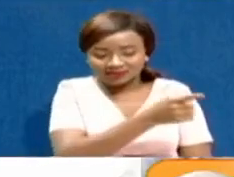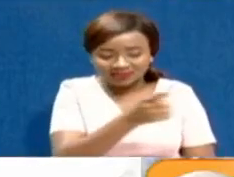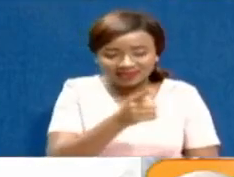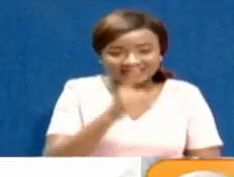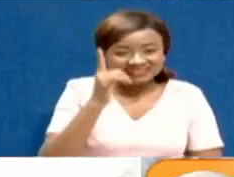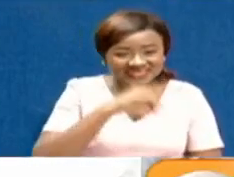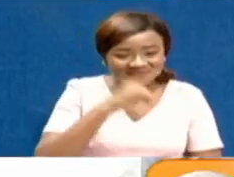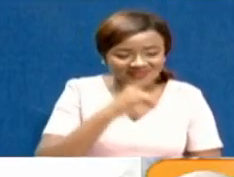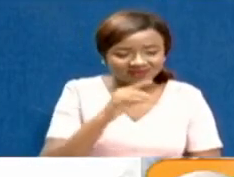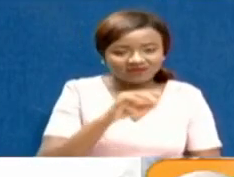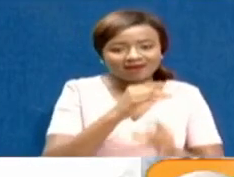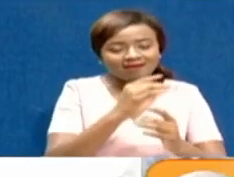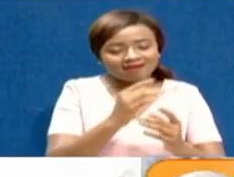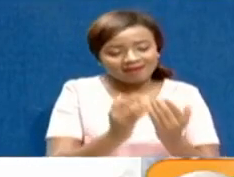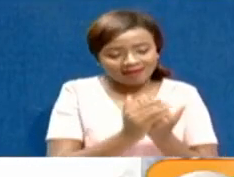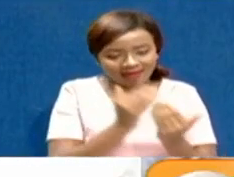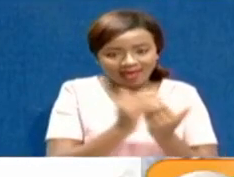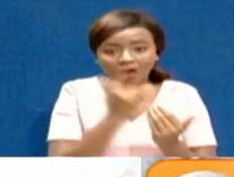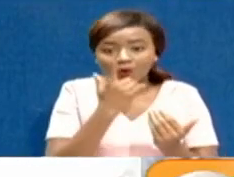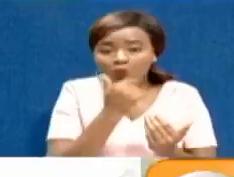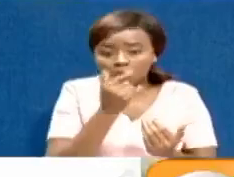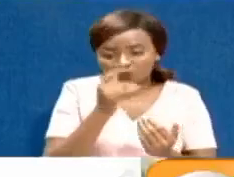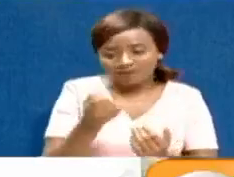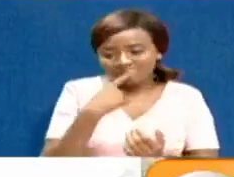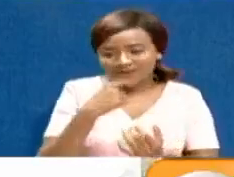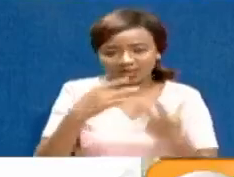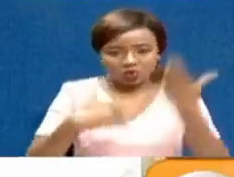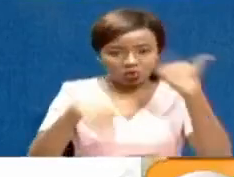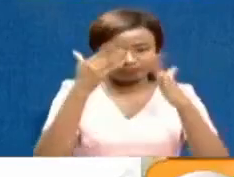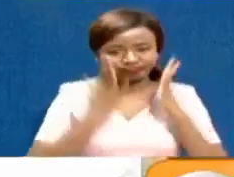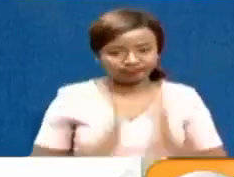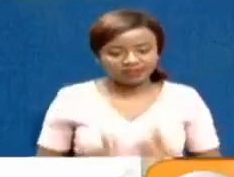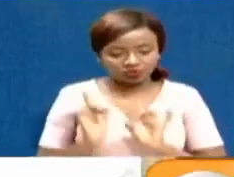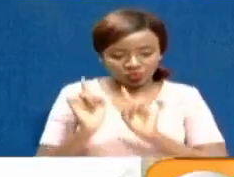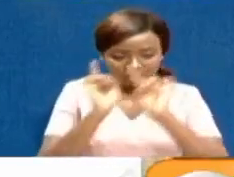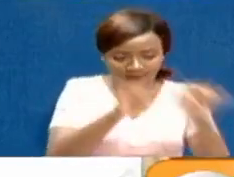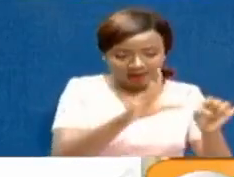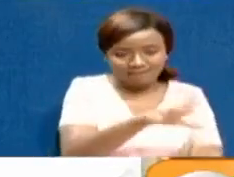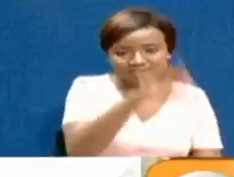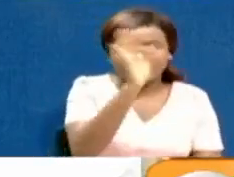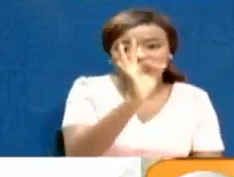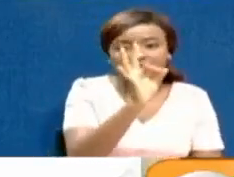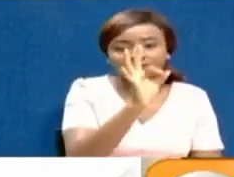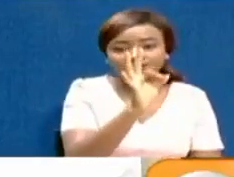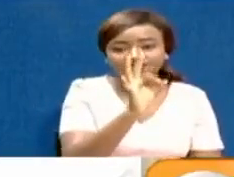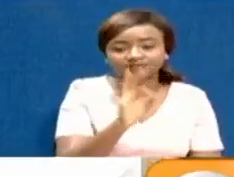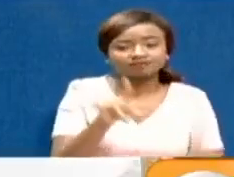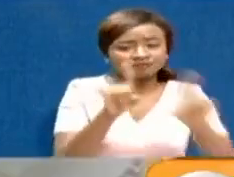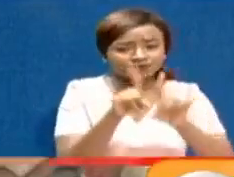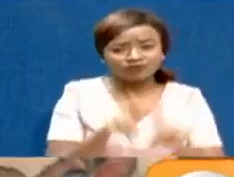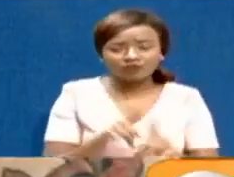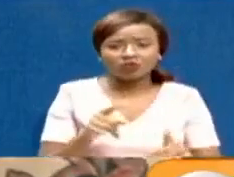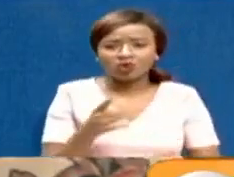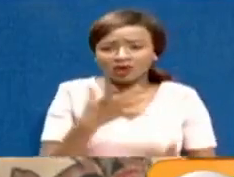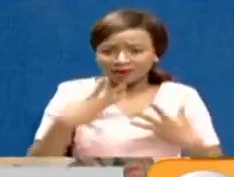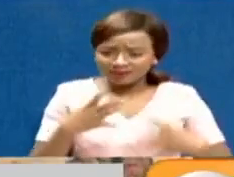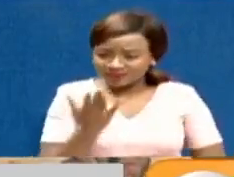waste is managed by licensed medical waste handlers. NEMA is advising the citizens that they should have a